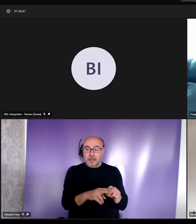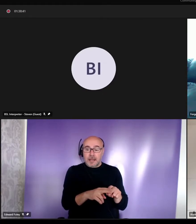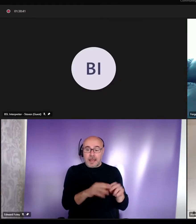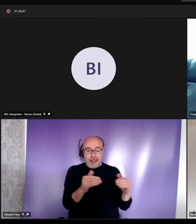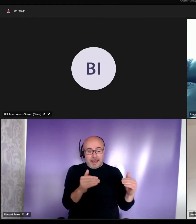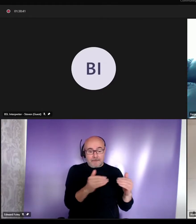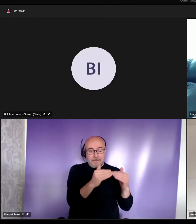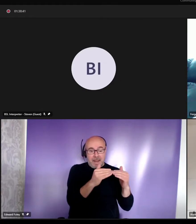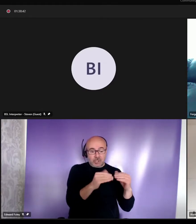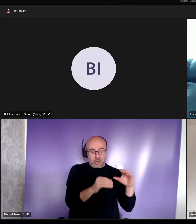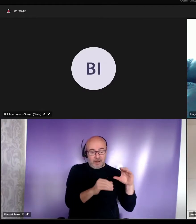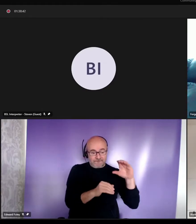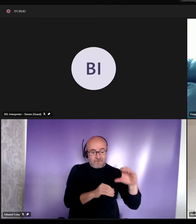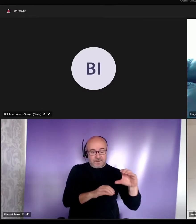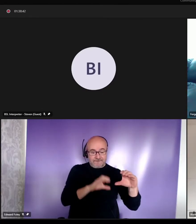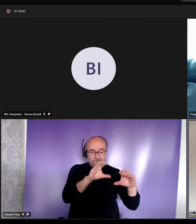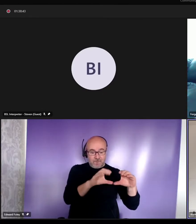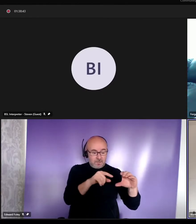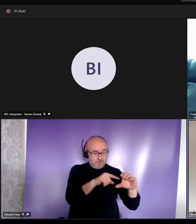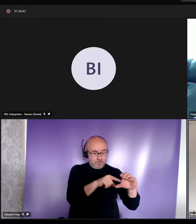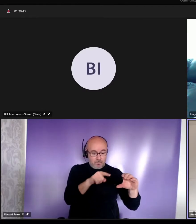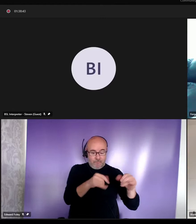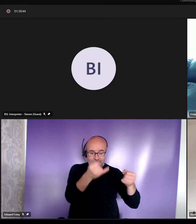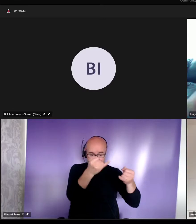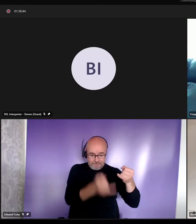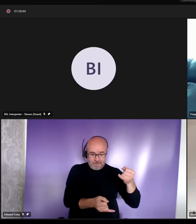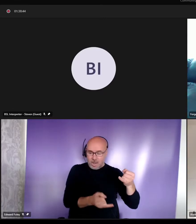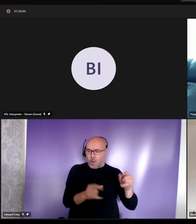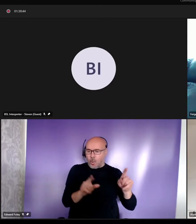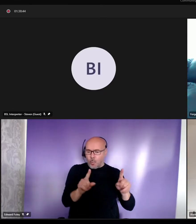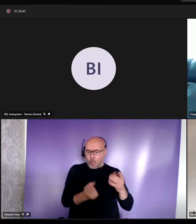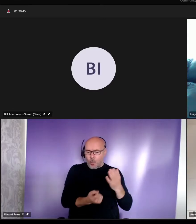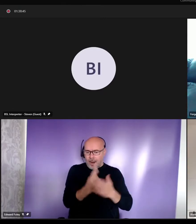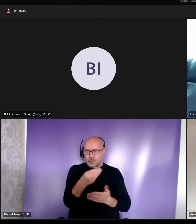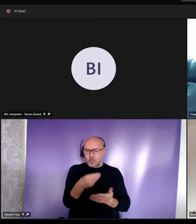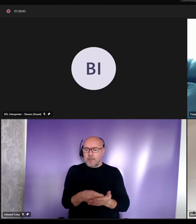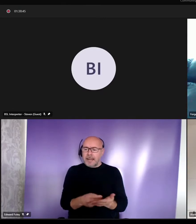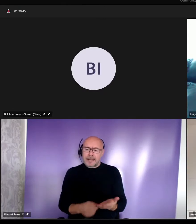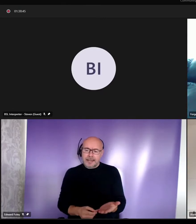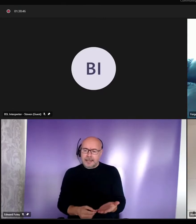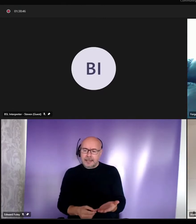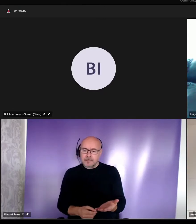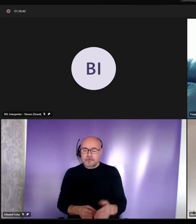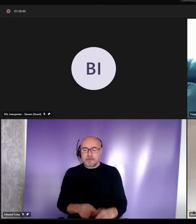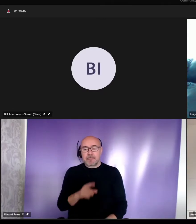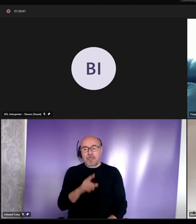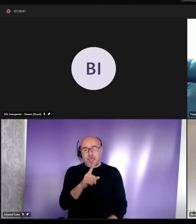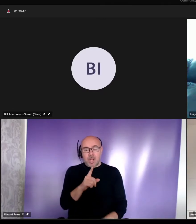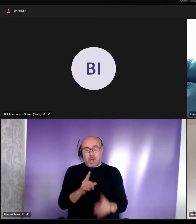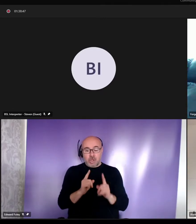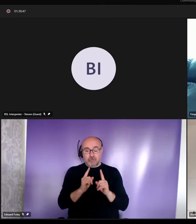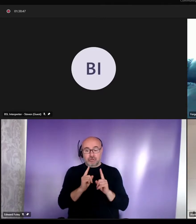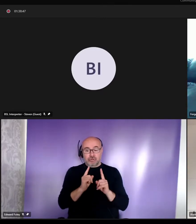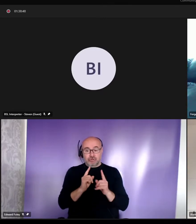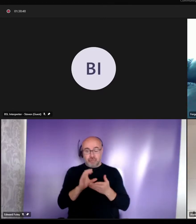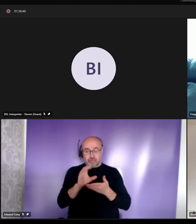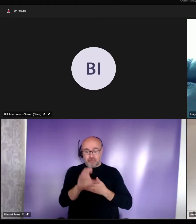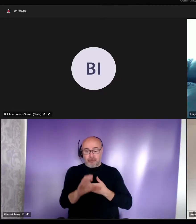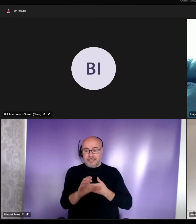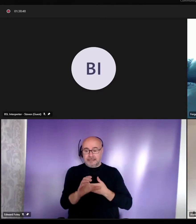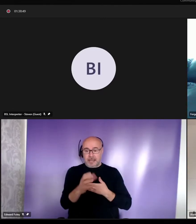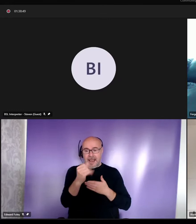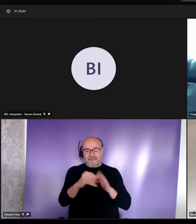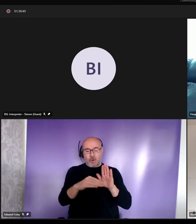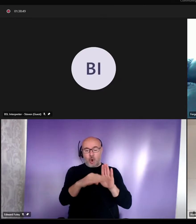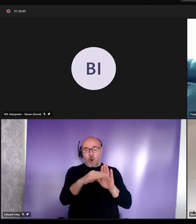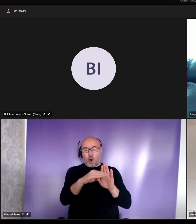doesn't materialise? Pauline? Yeah, the grant award today is conditional on all other funding